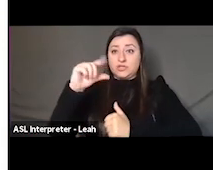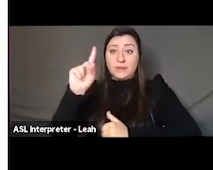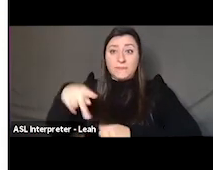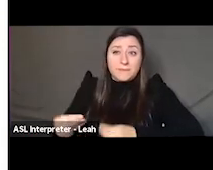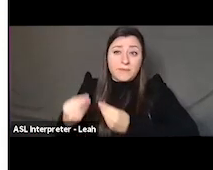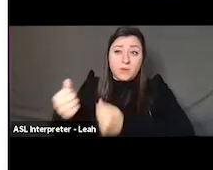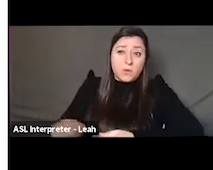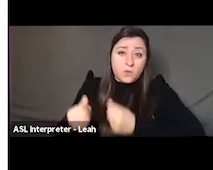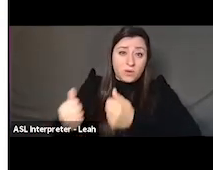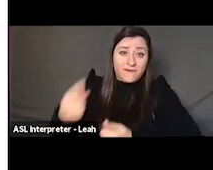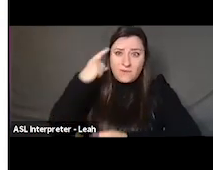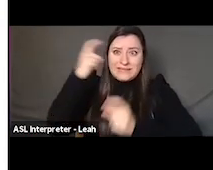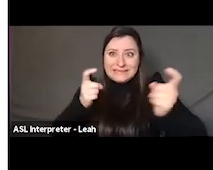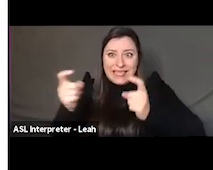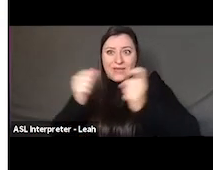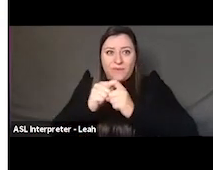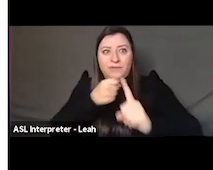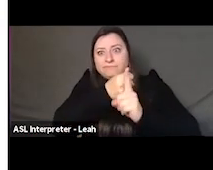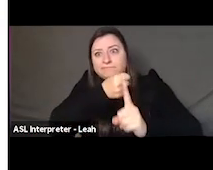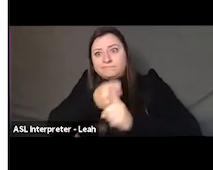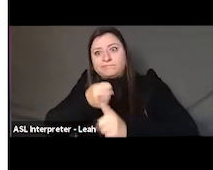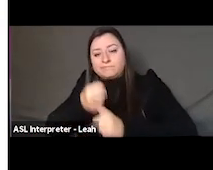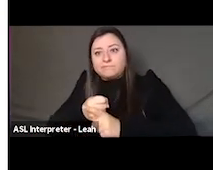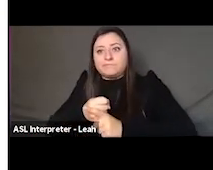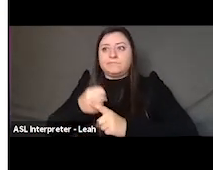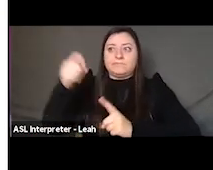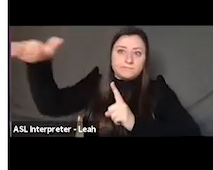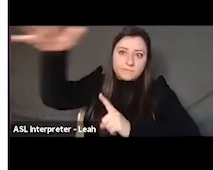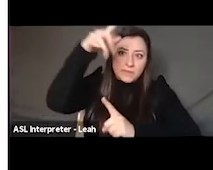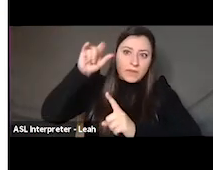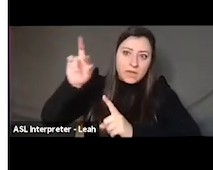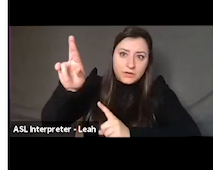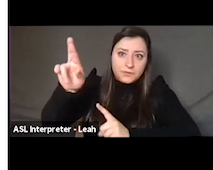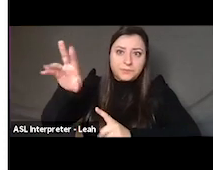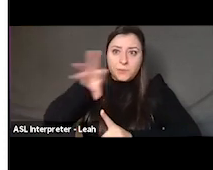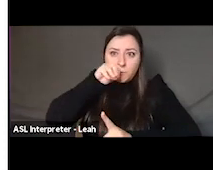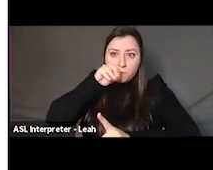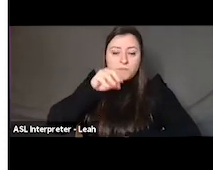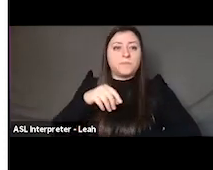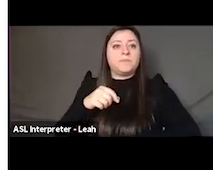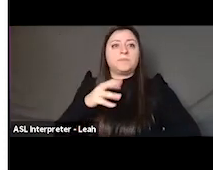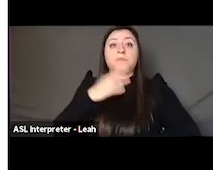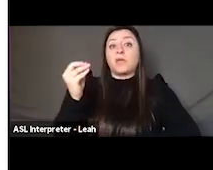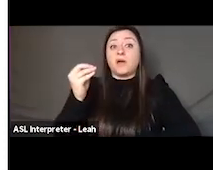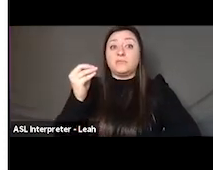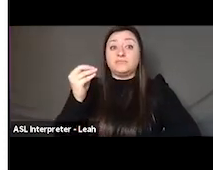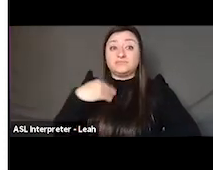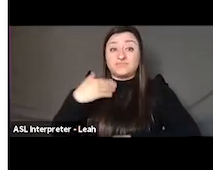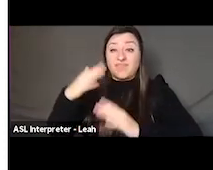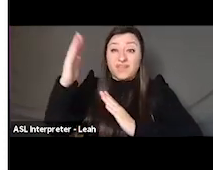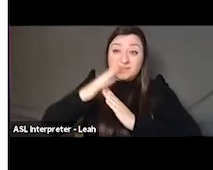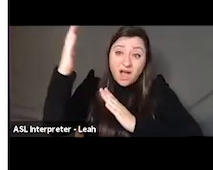of air pollution. And we top the chart in terms of having the most premature death